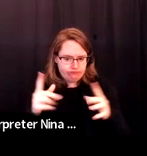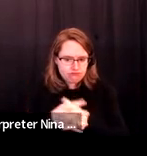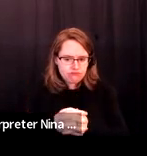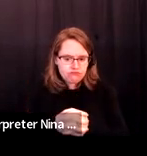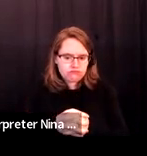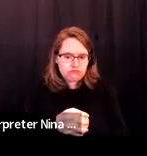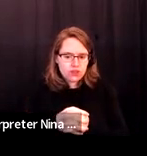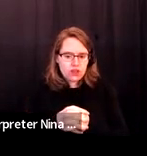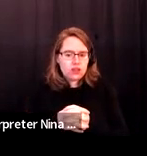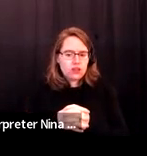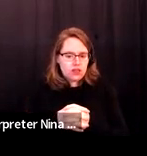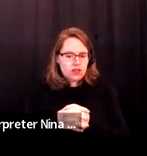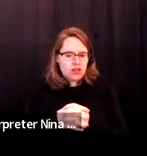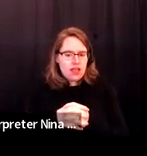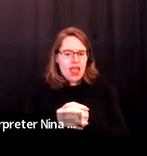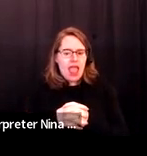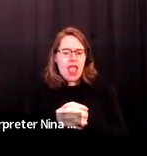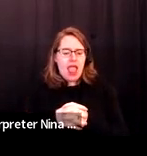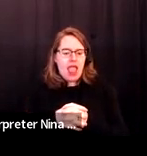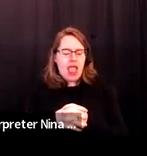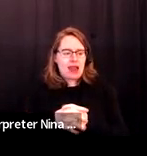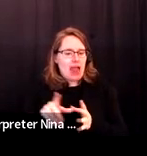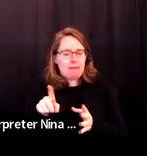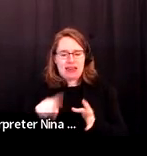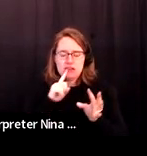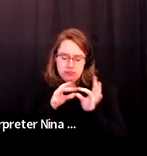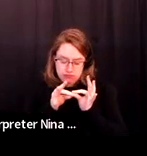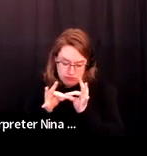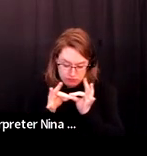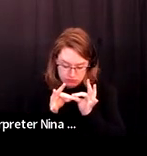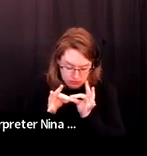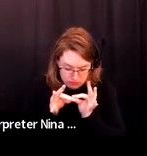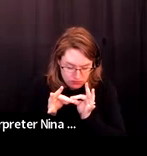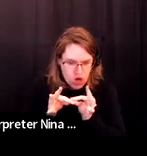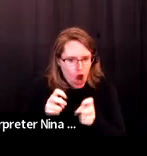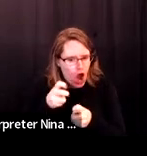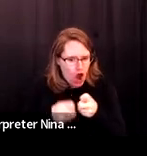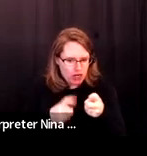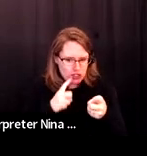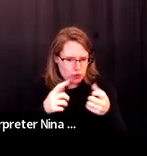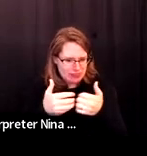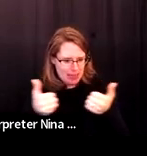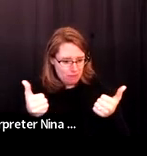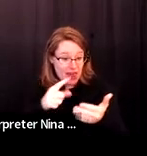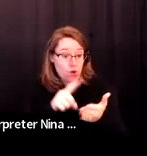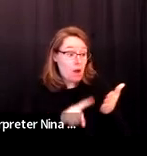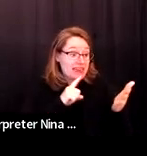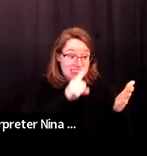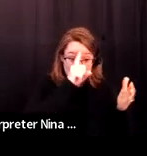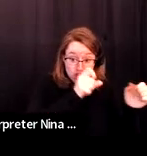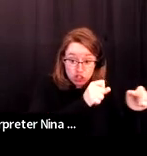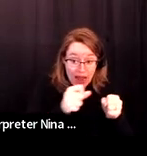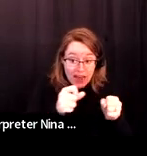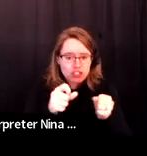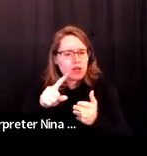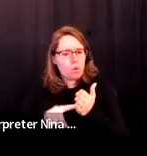they are so intricately tied that it is hard to suss them out into like what is a strategy versus what is the end result,